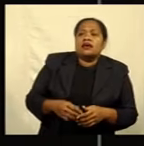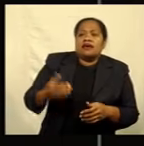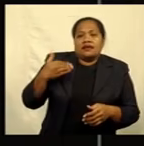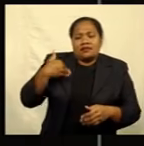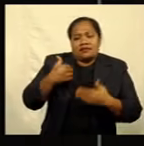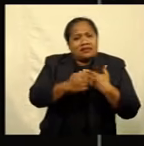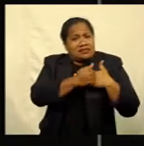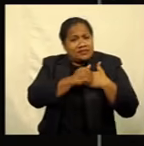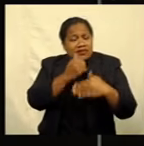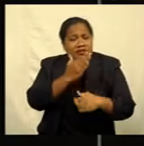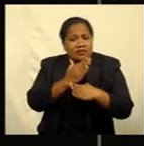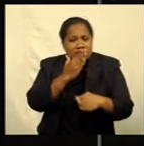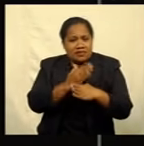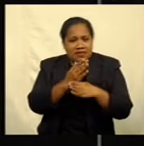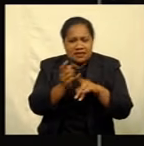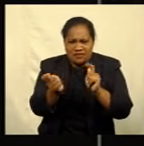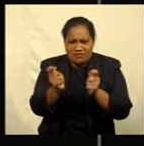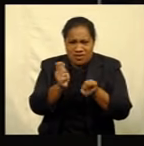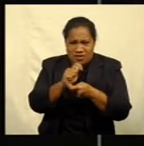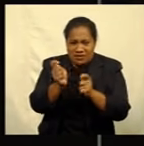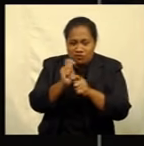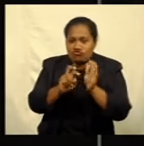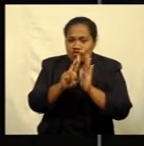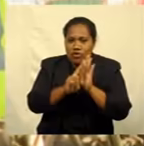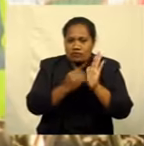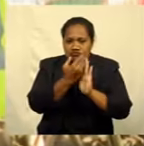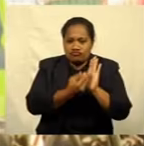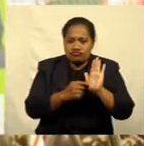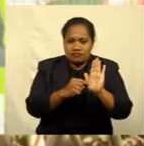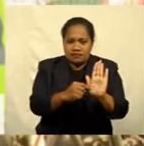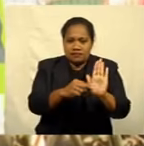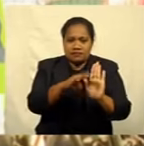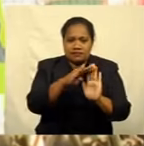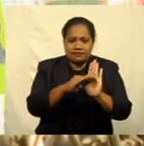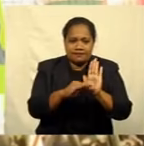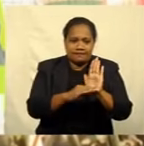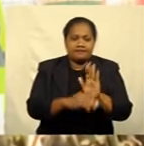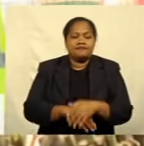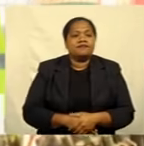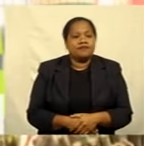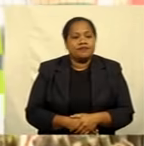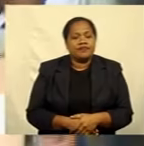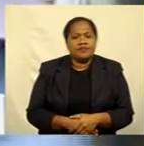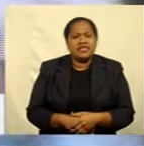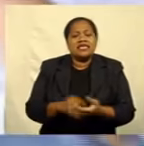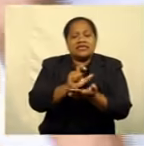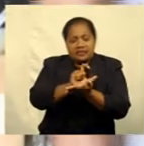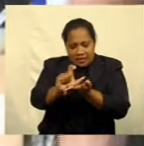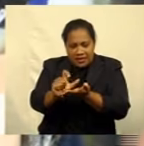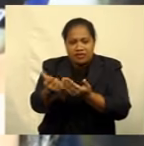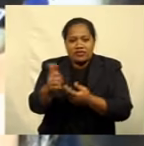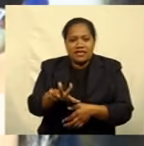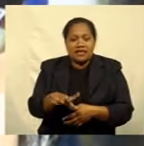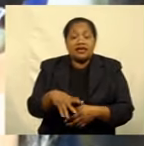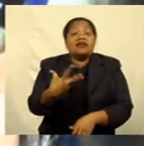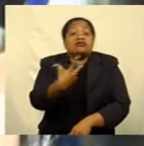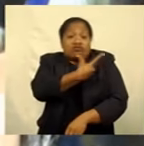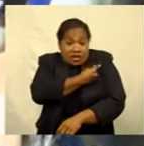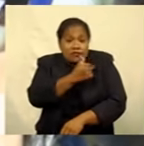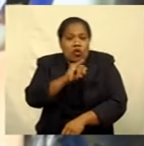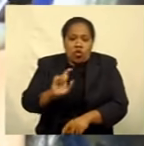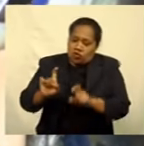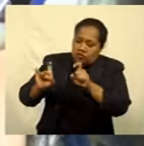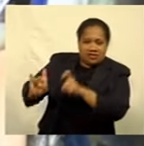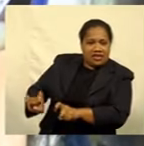Safety at Work amended regulation. Pranita Prakash reports. The directive is clear, get jabbed or stay out. And